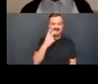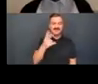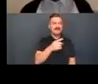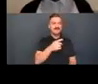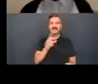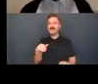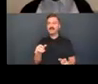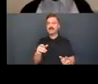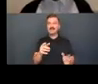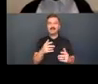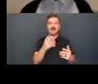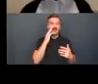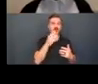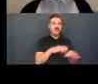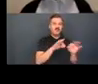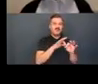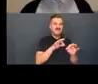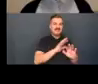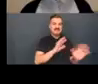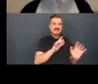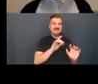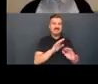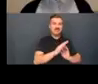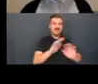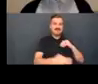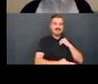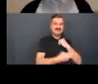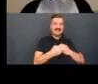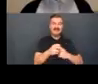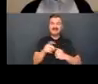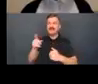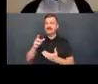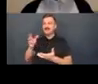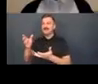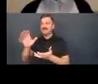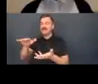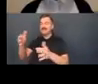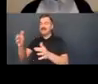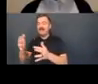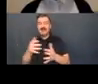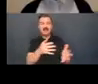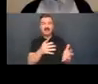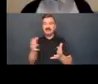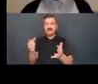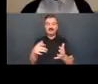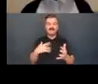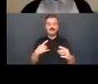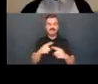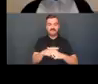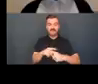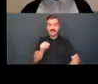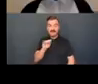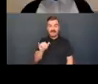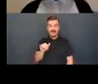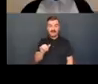conflict of life and property that can possibly be resolved by a logical deduction. Amy, as a fracture